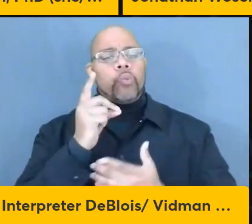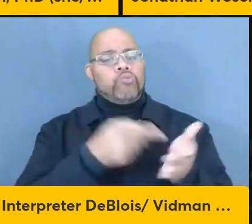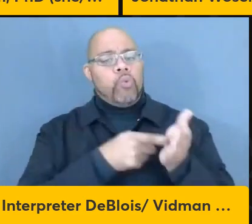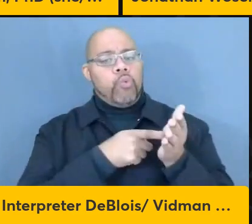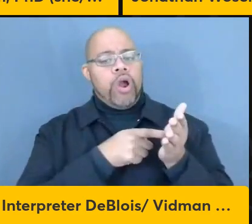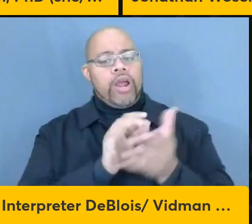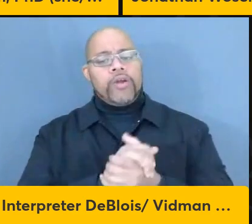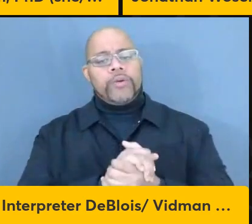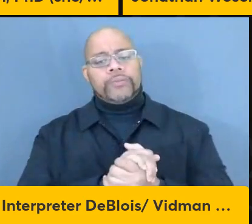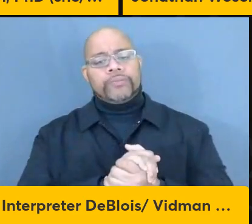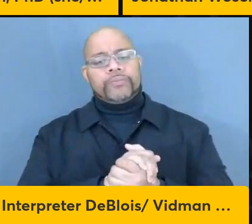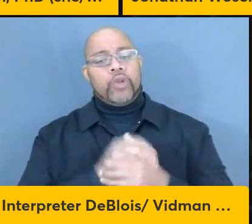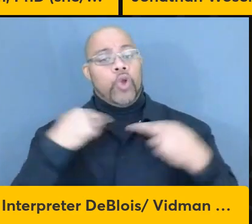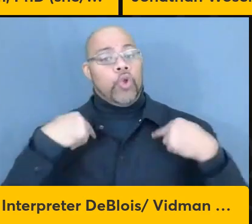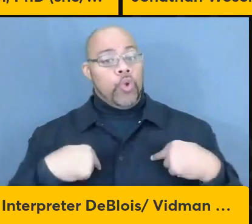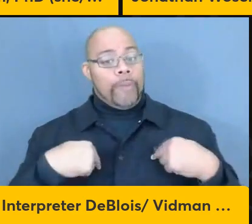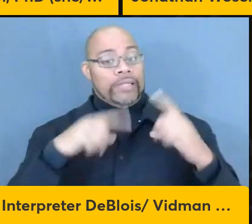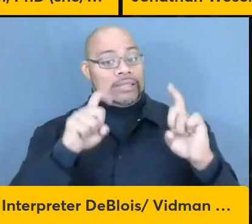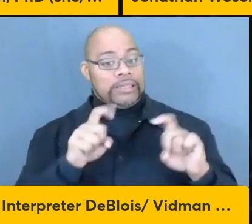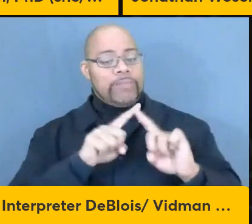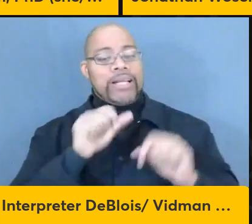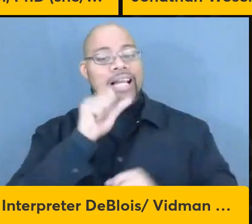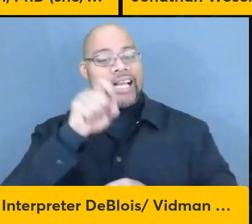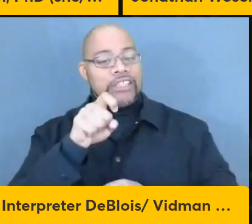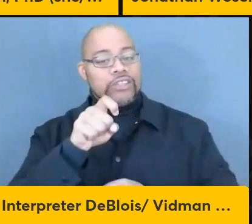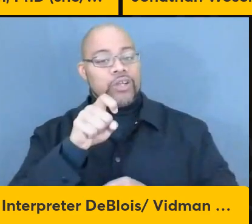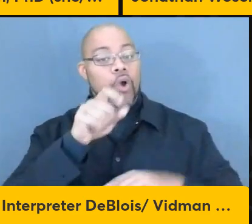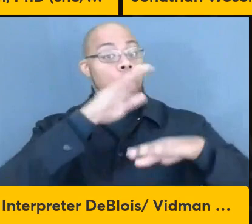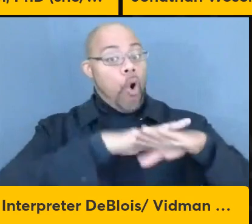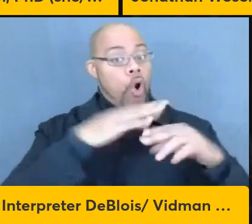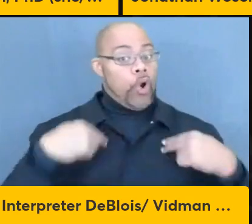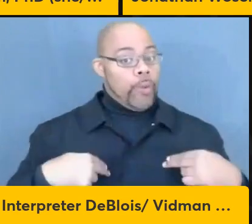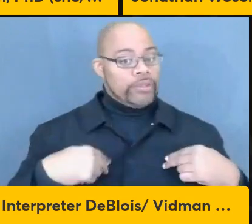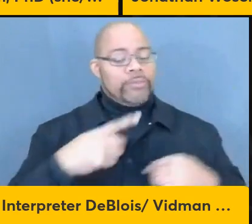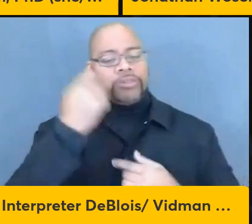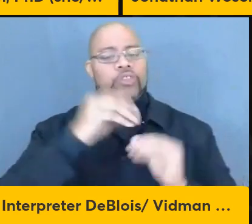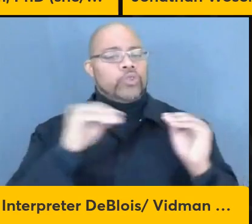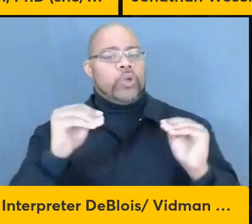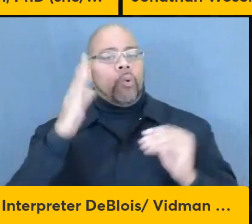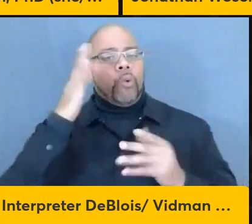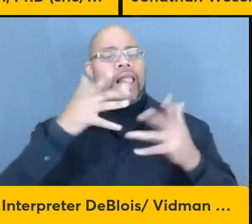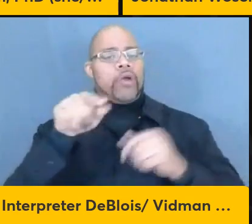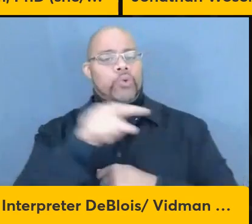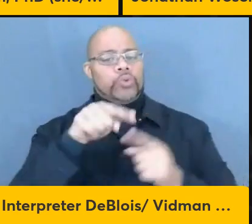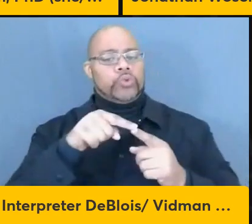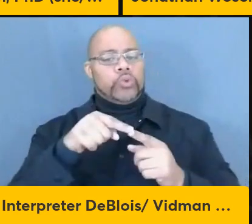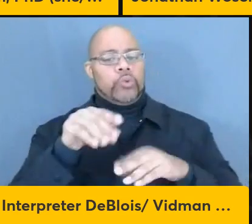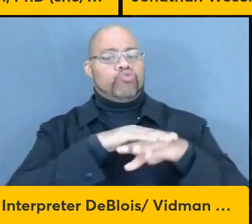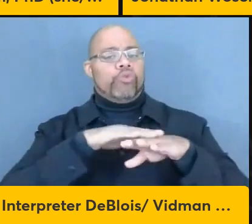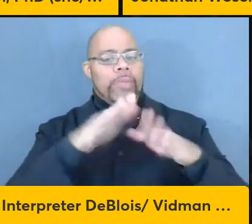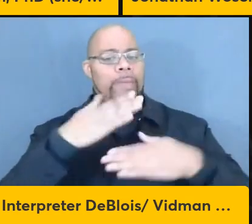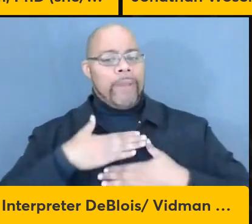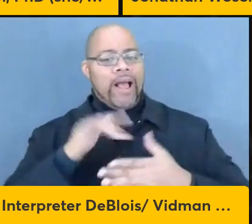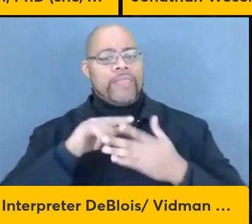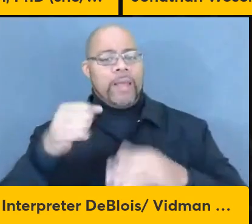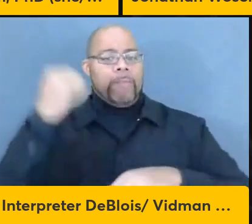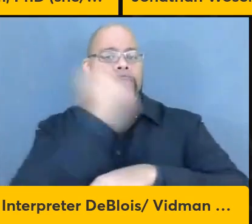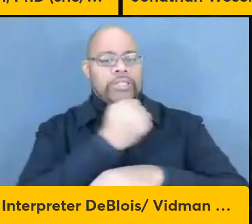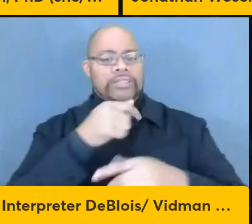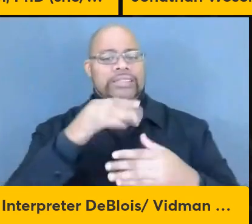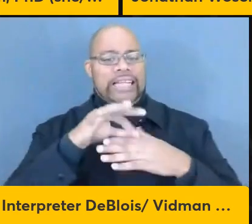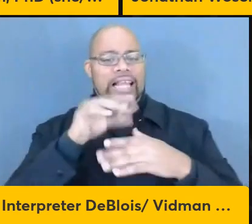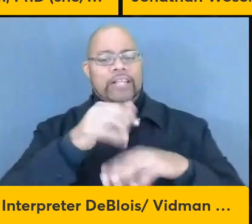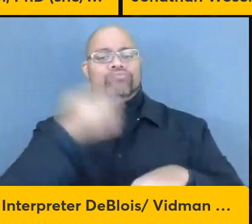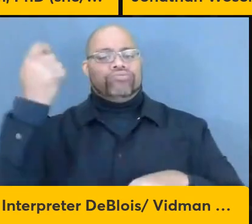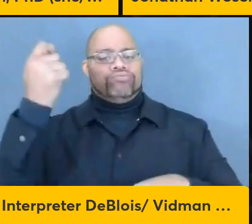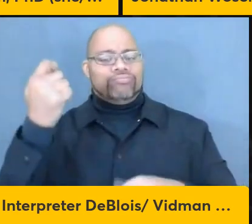require human testing, but not necessarily on humans, because nobody's going to allow you to put cream on their body and then punch their skin and take it